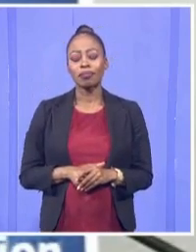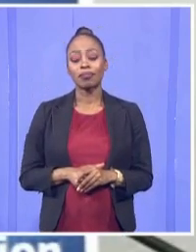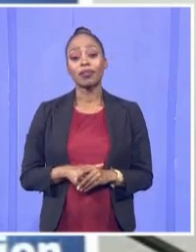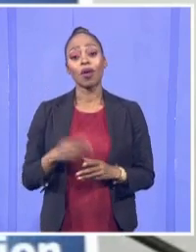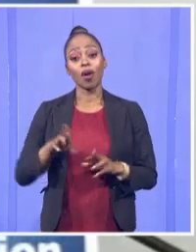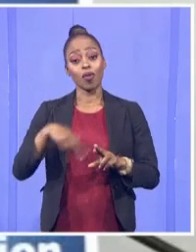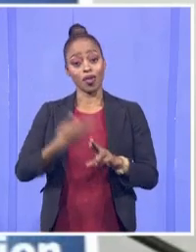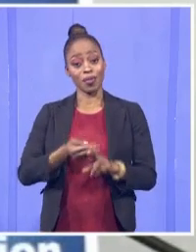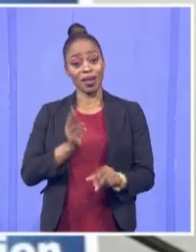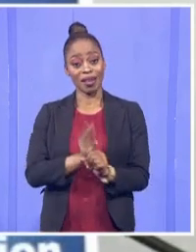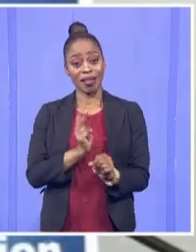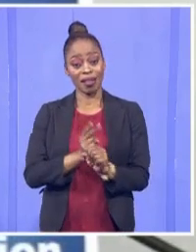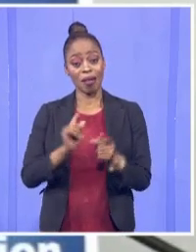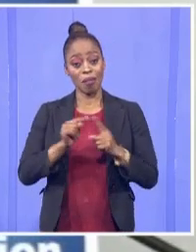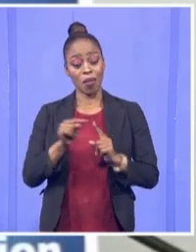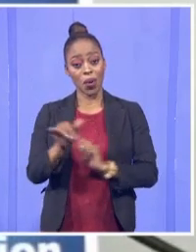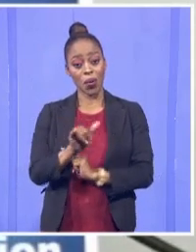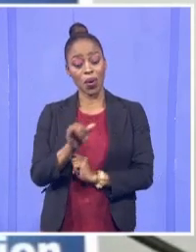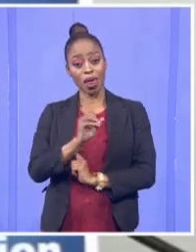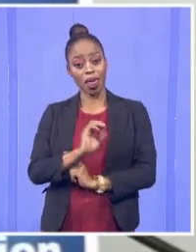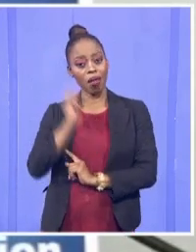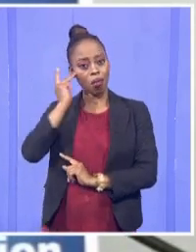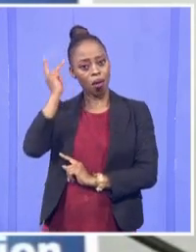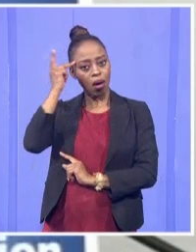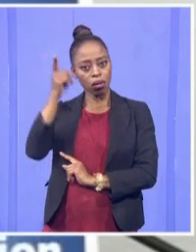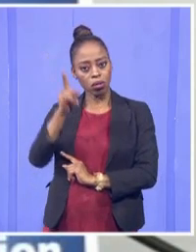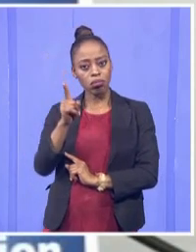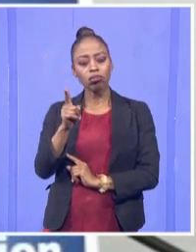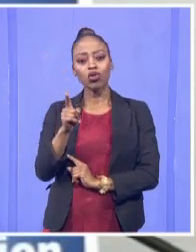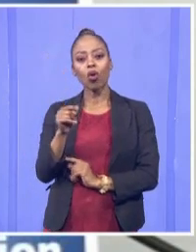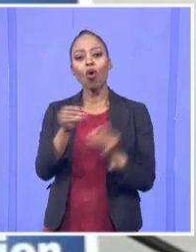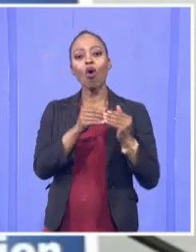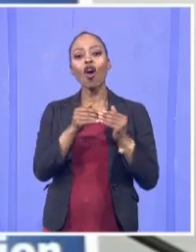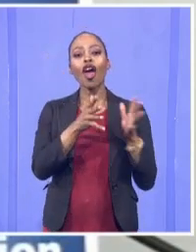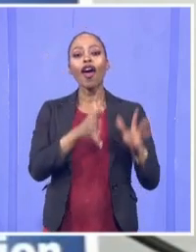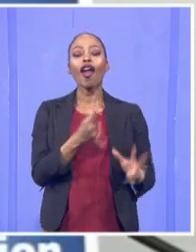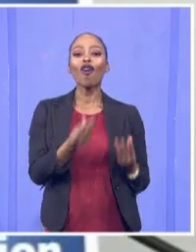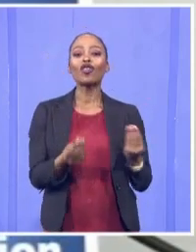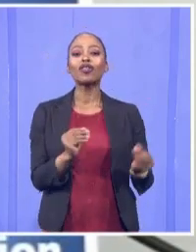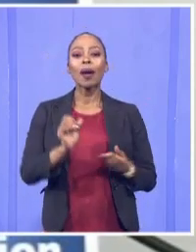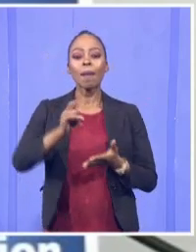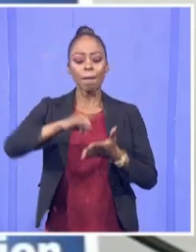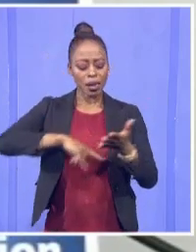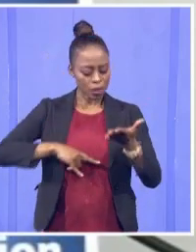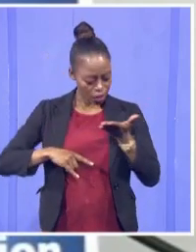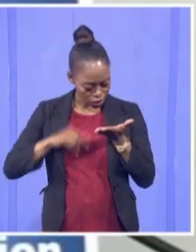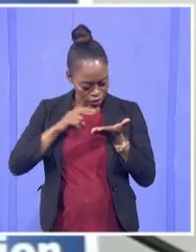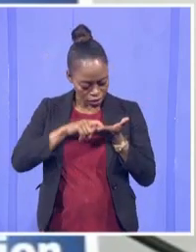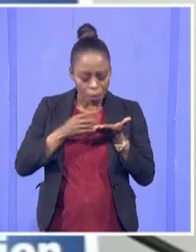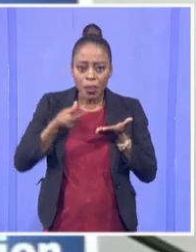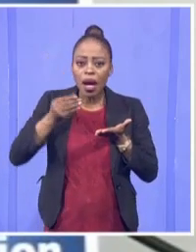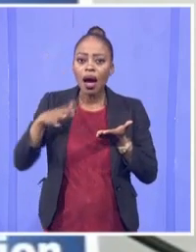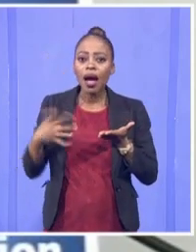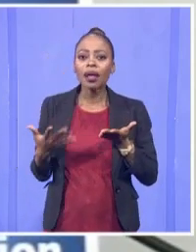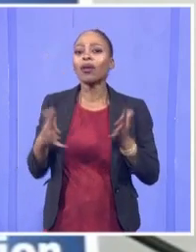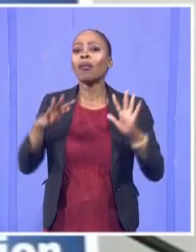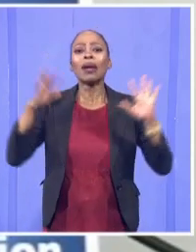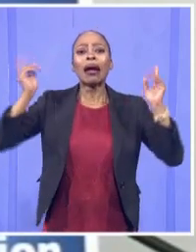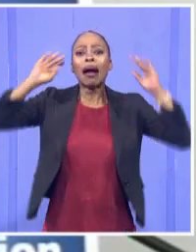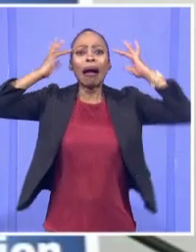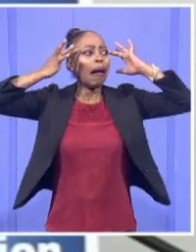this point. If parents and guardians have not received an SMS, please don't panic.